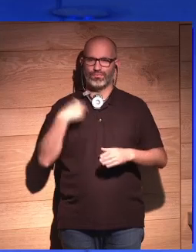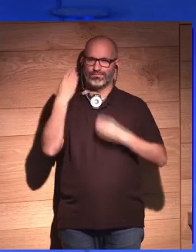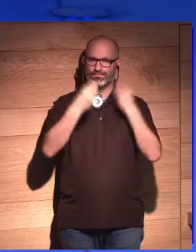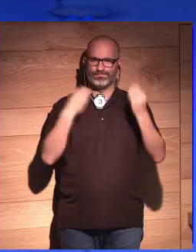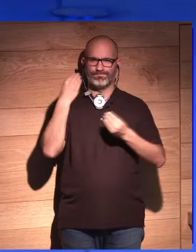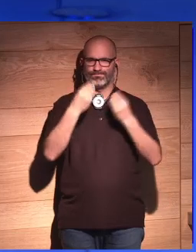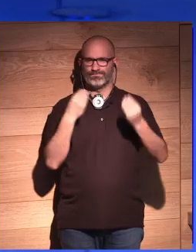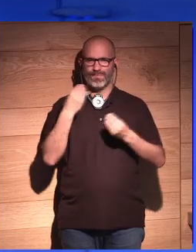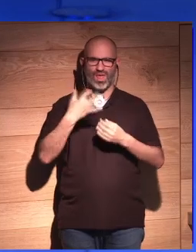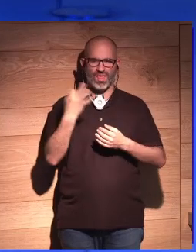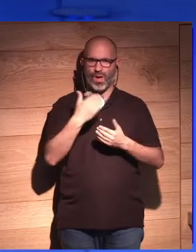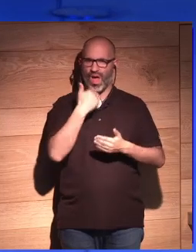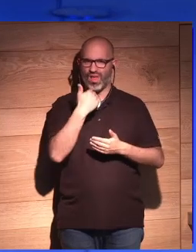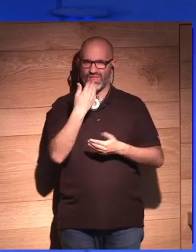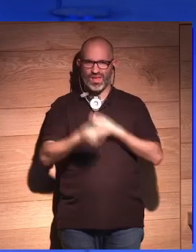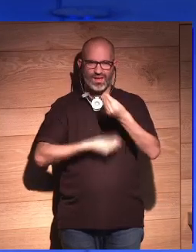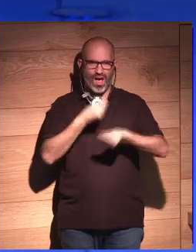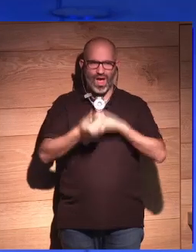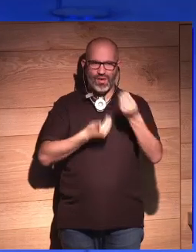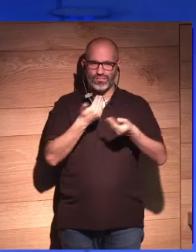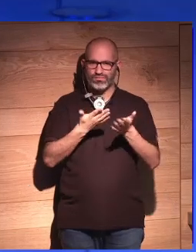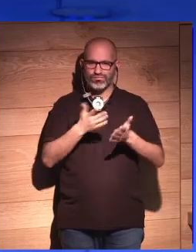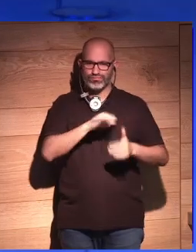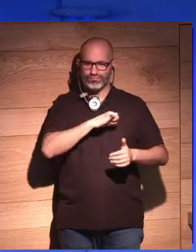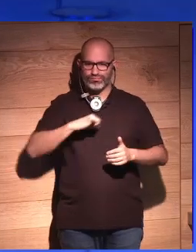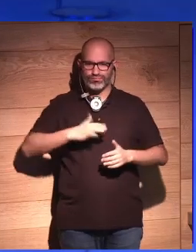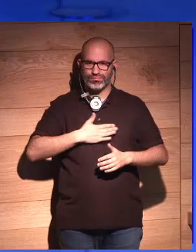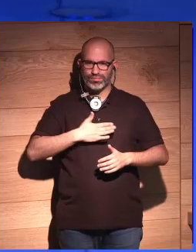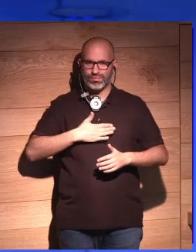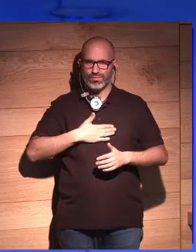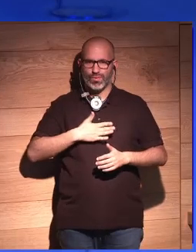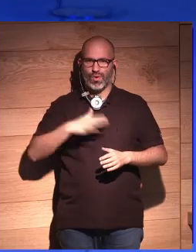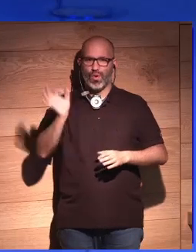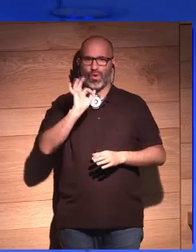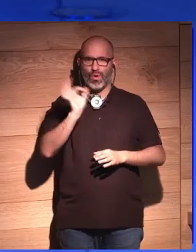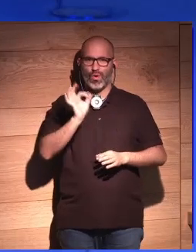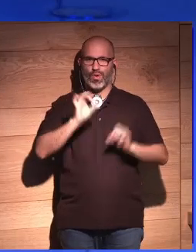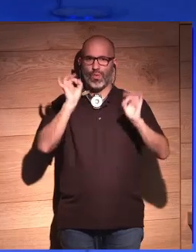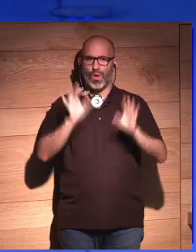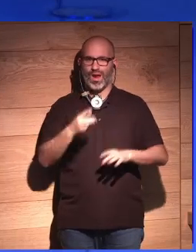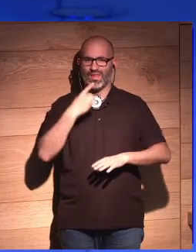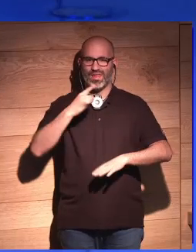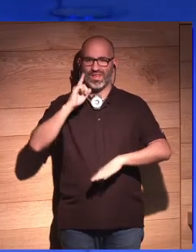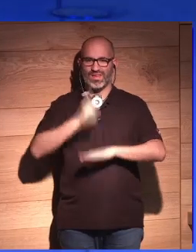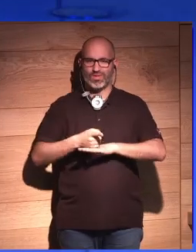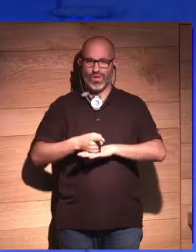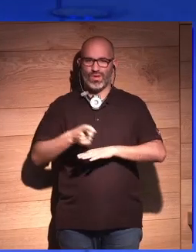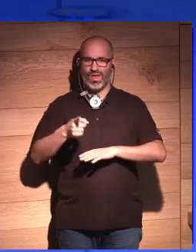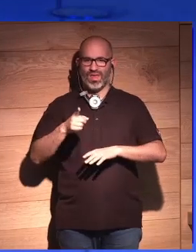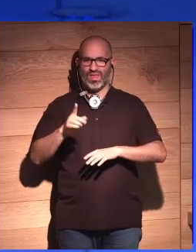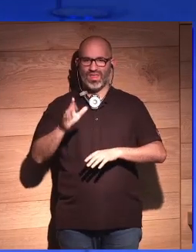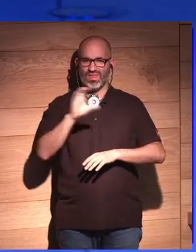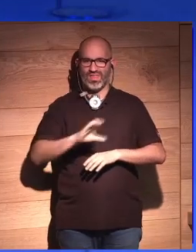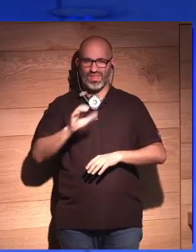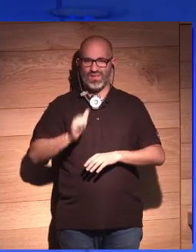or as my favorite science fiction author, Octavia Butler, says, I need to write myself into the action.